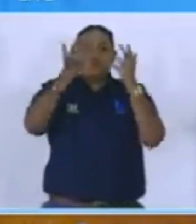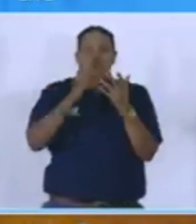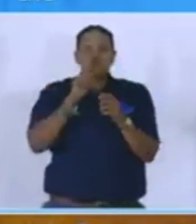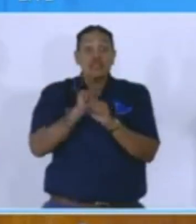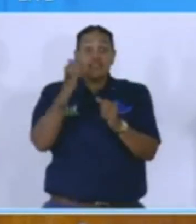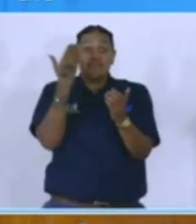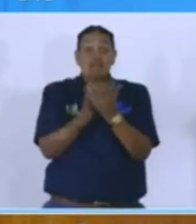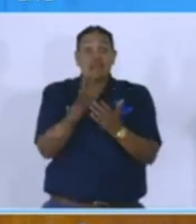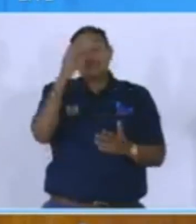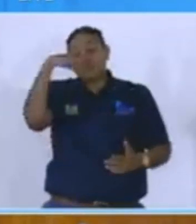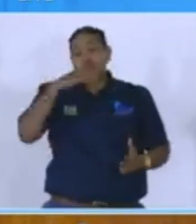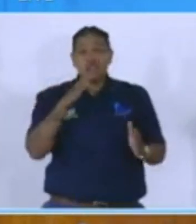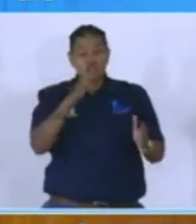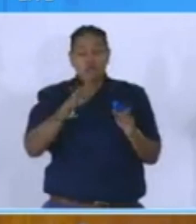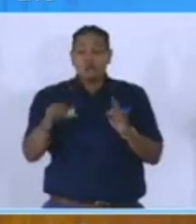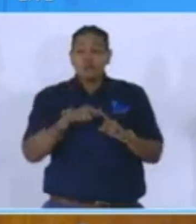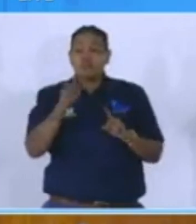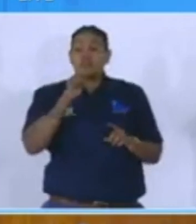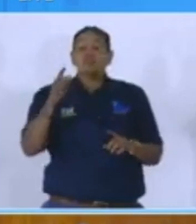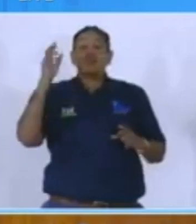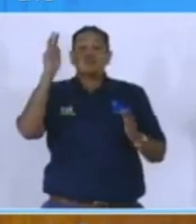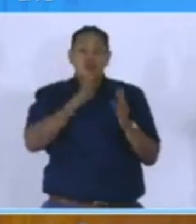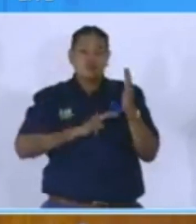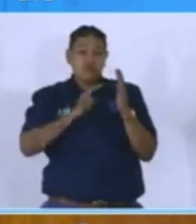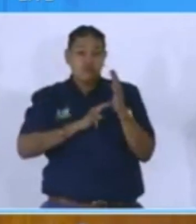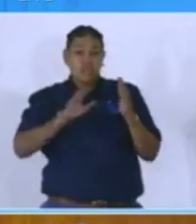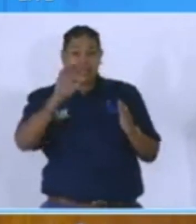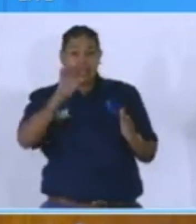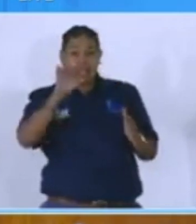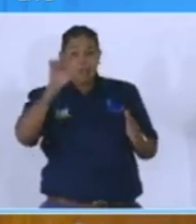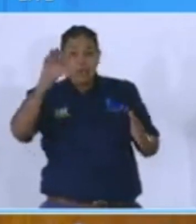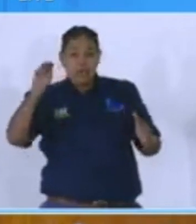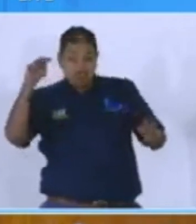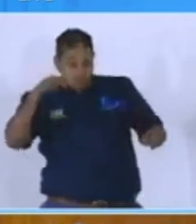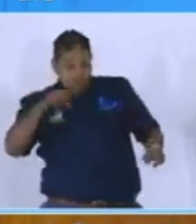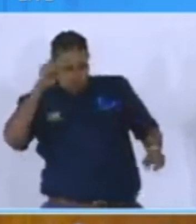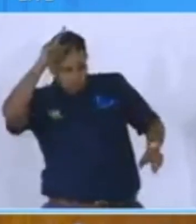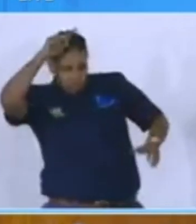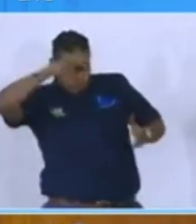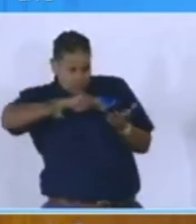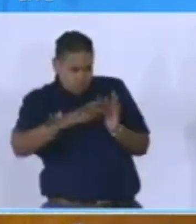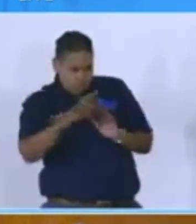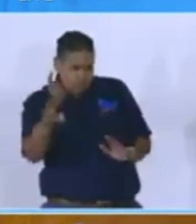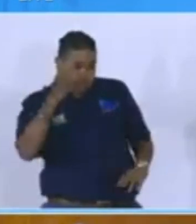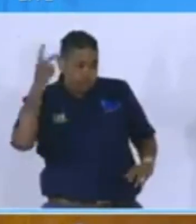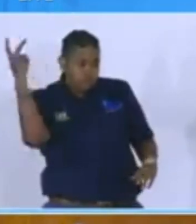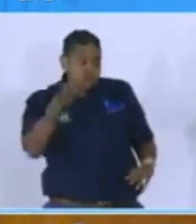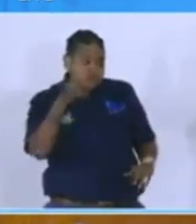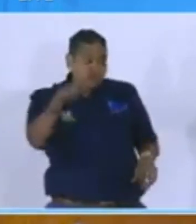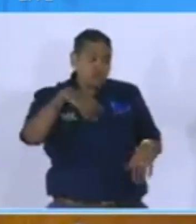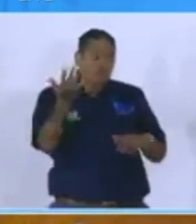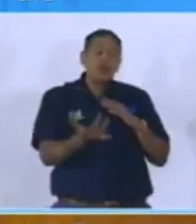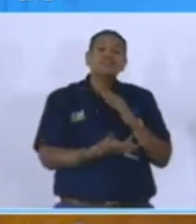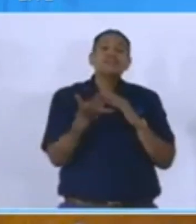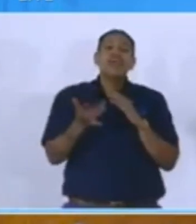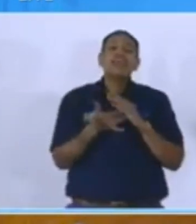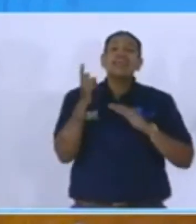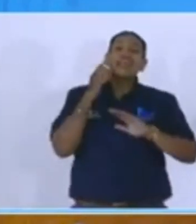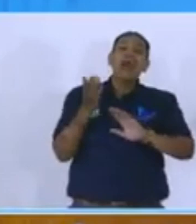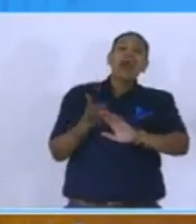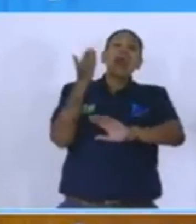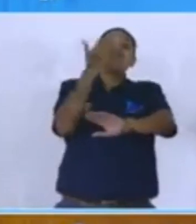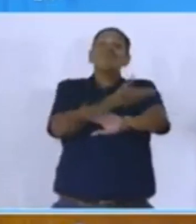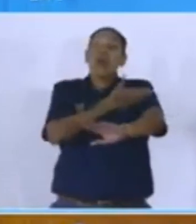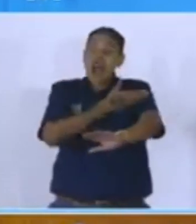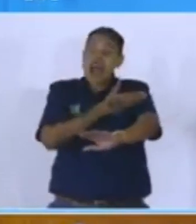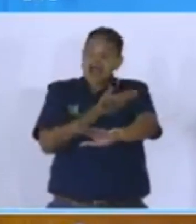in a strange way, when you read Capitalism and Slavery, you would see that it is technically the advance of